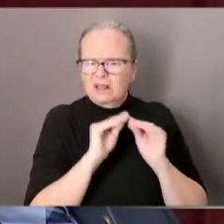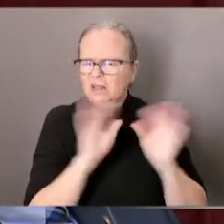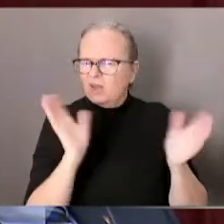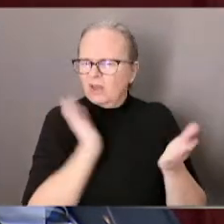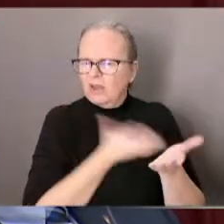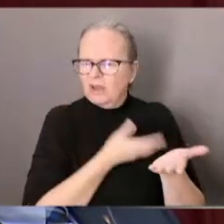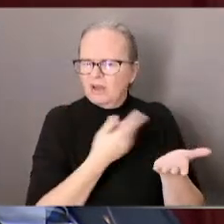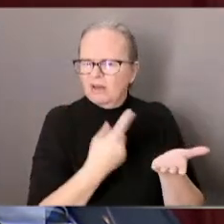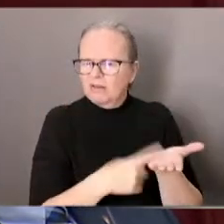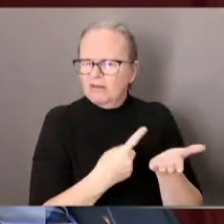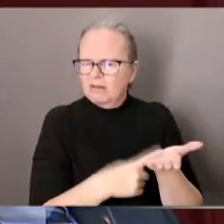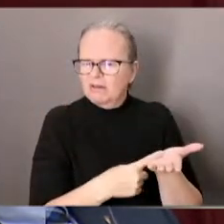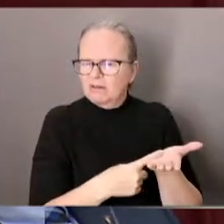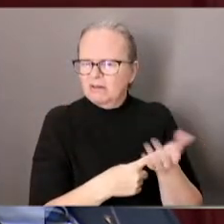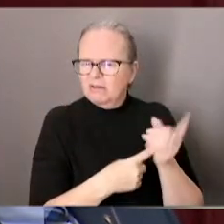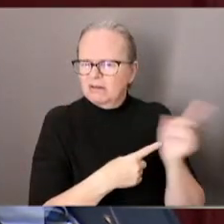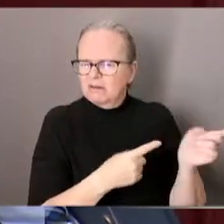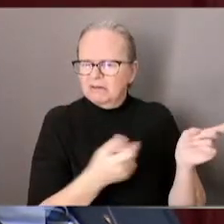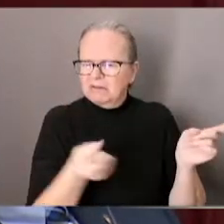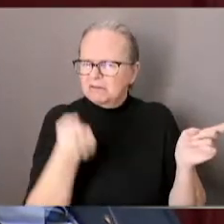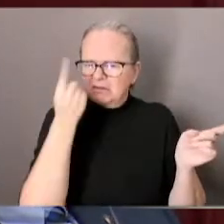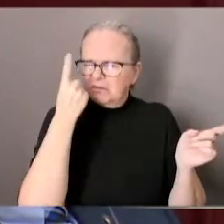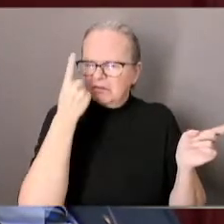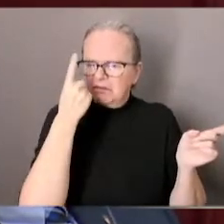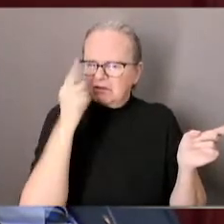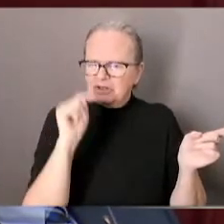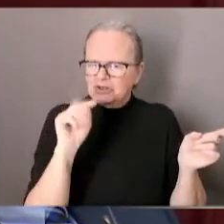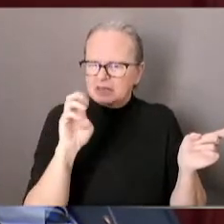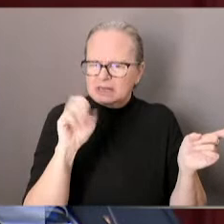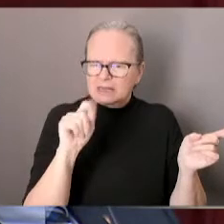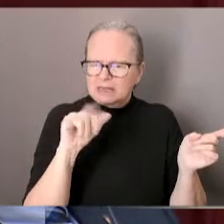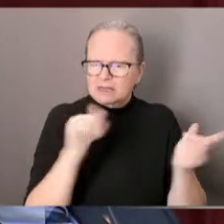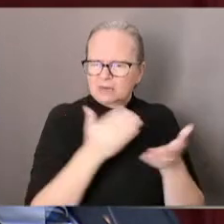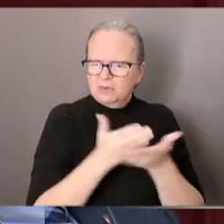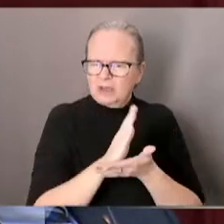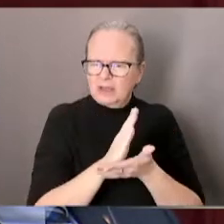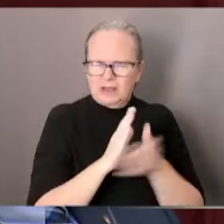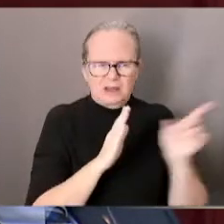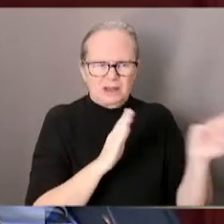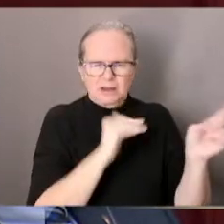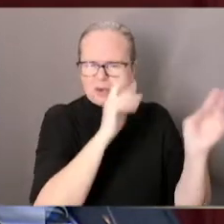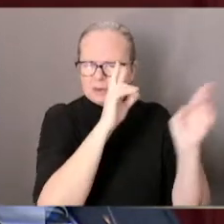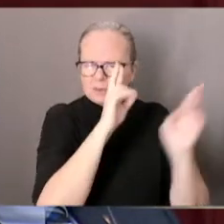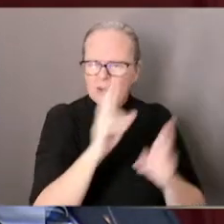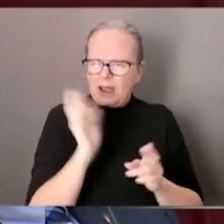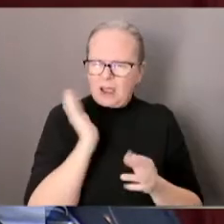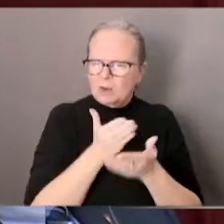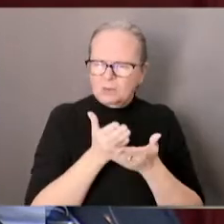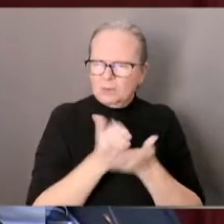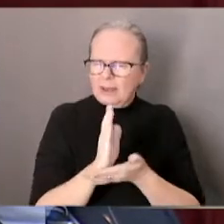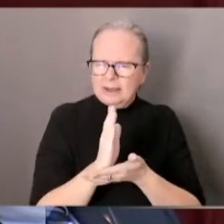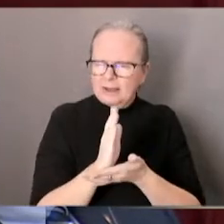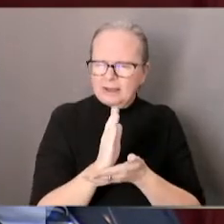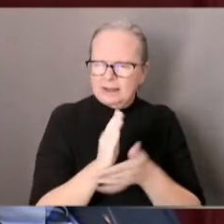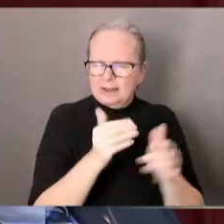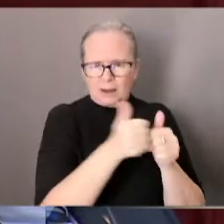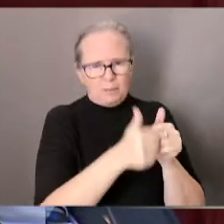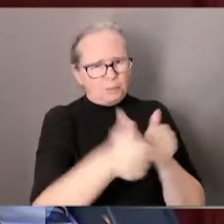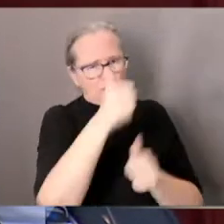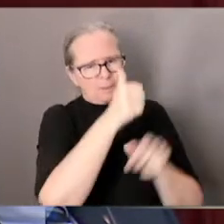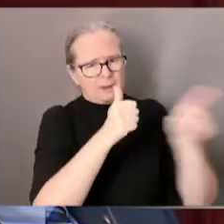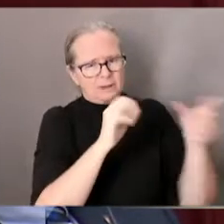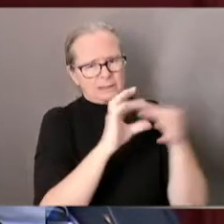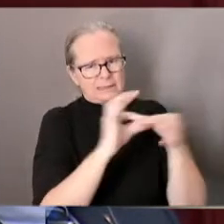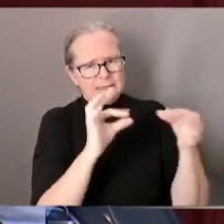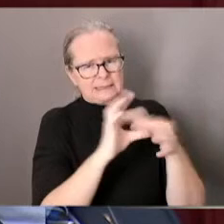rights nor does she respect them the premier will not dictate how we we will be consulted we point her once again to the duty to consult